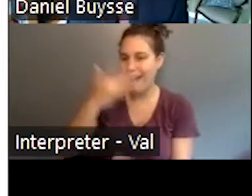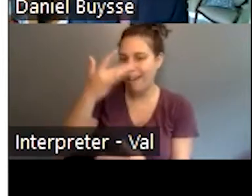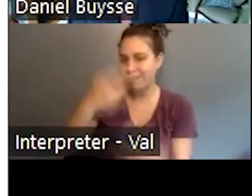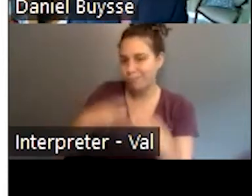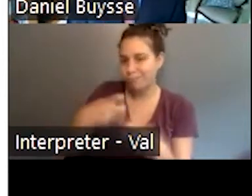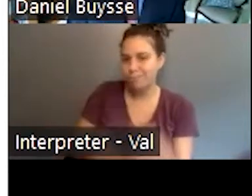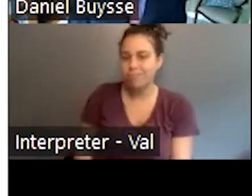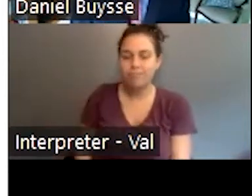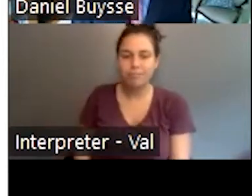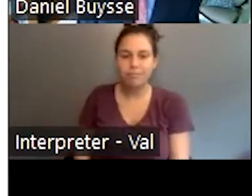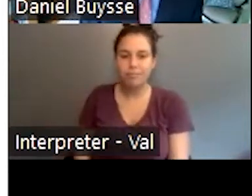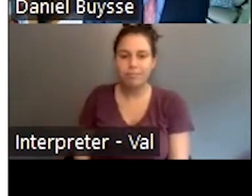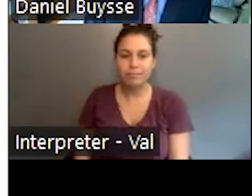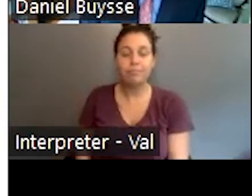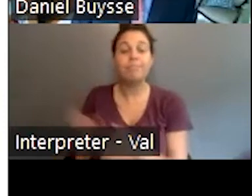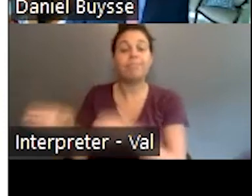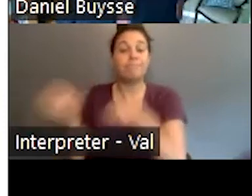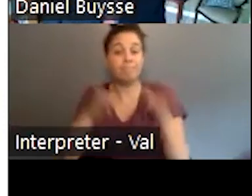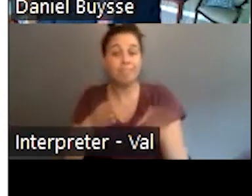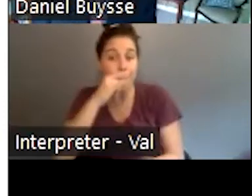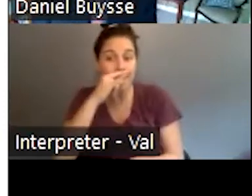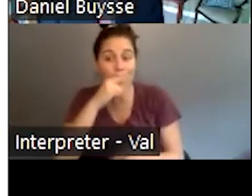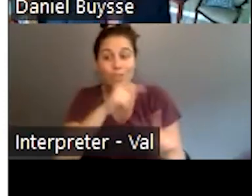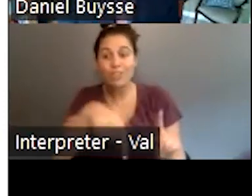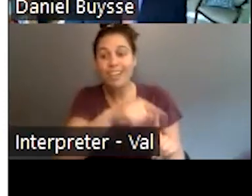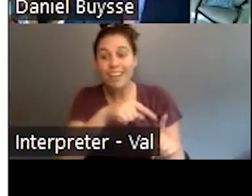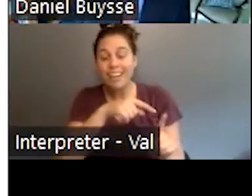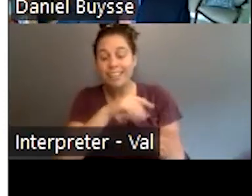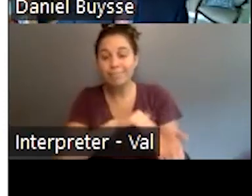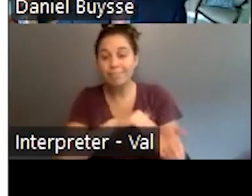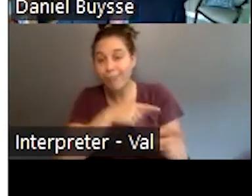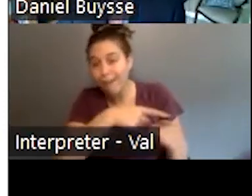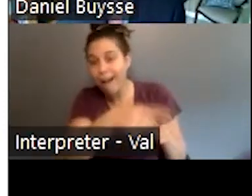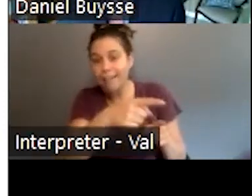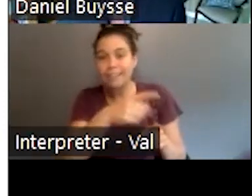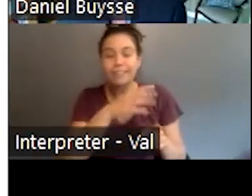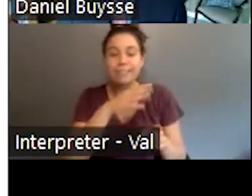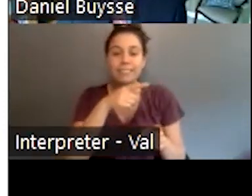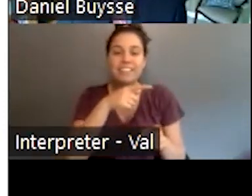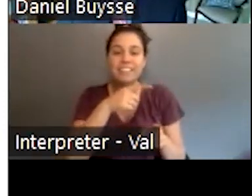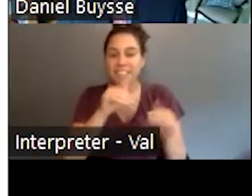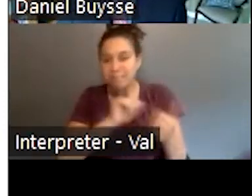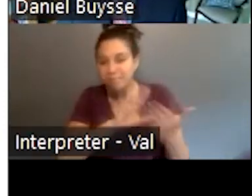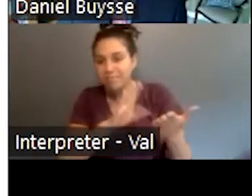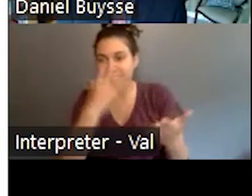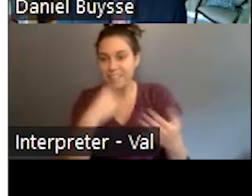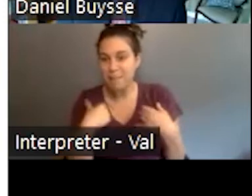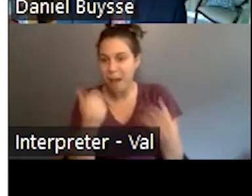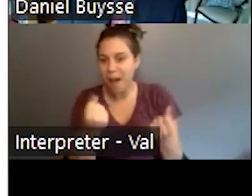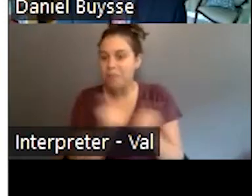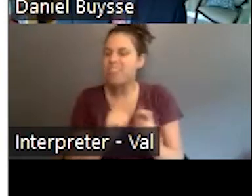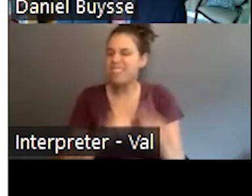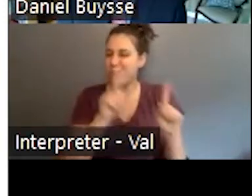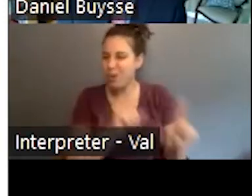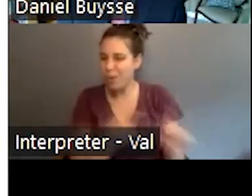Finally, our pediatrician colleagues also have addressed sleep health with a slightly different questionnaire. It